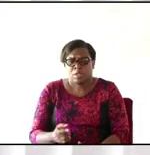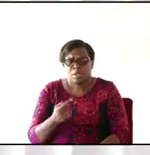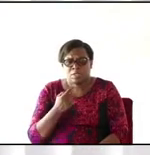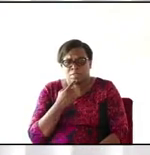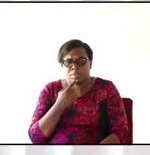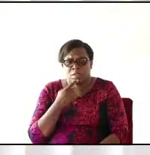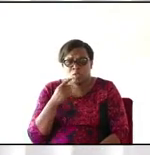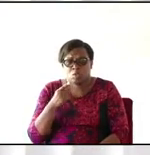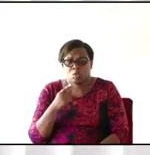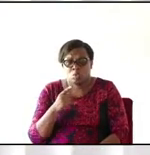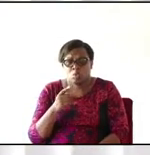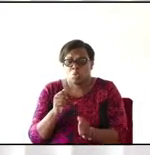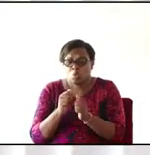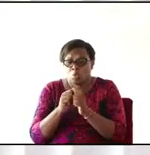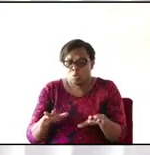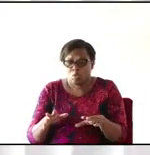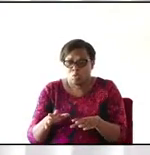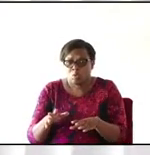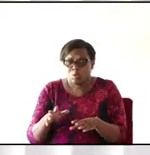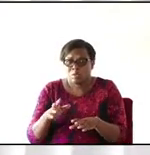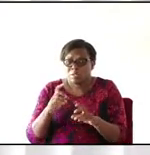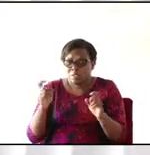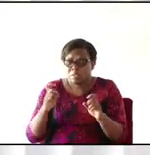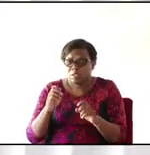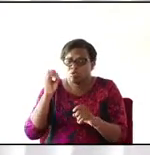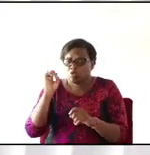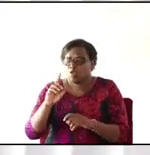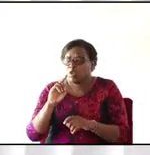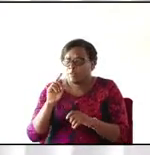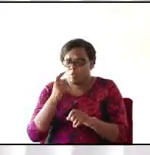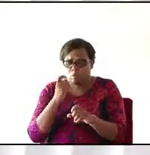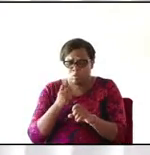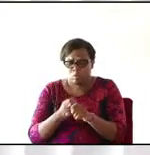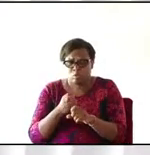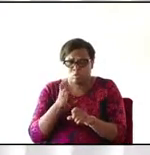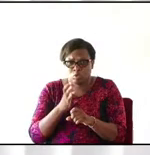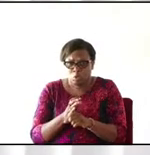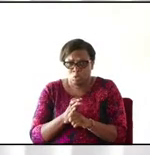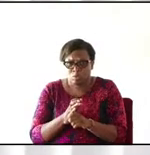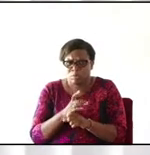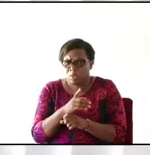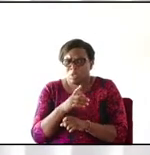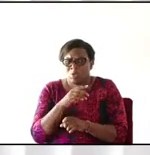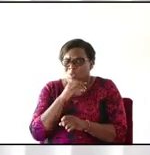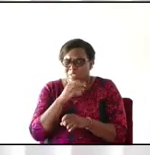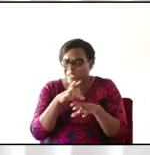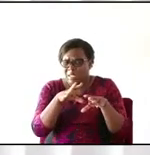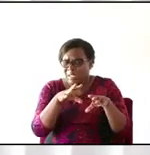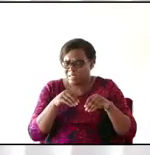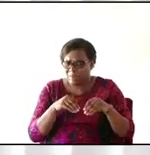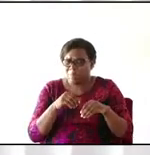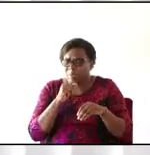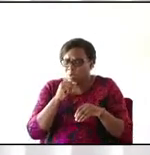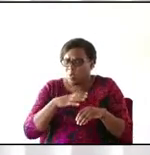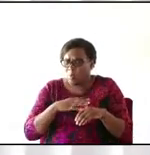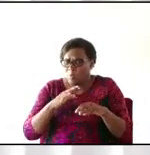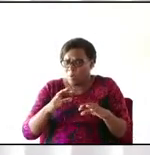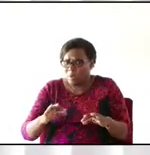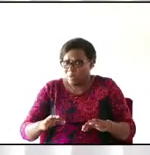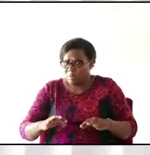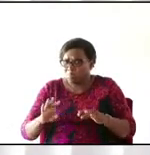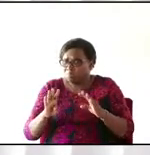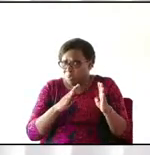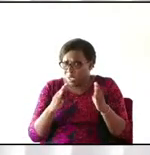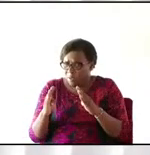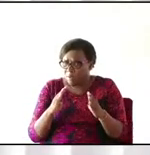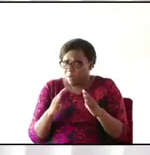sin, cast the first stone," he was not accepting her lifestyle, but he was also